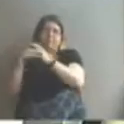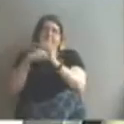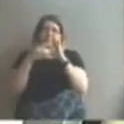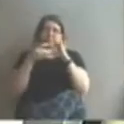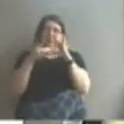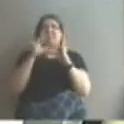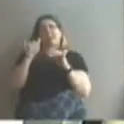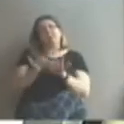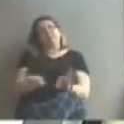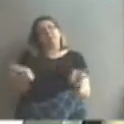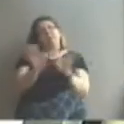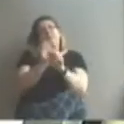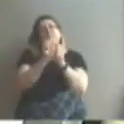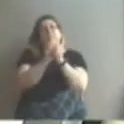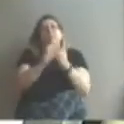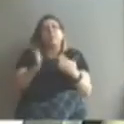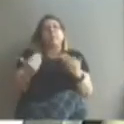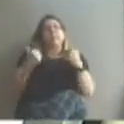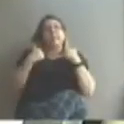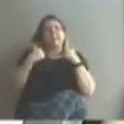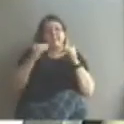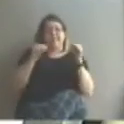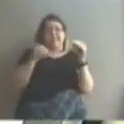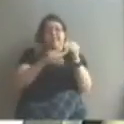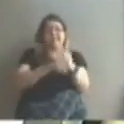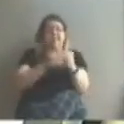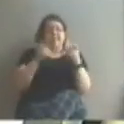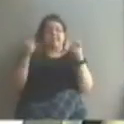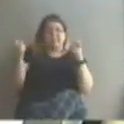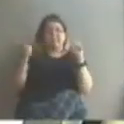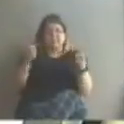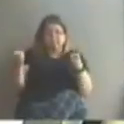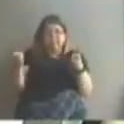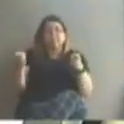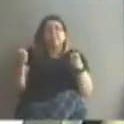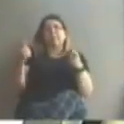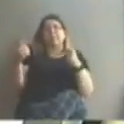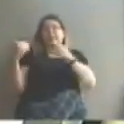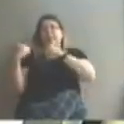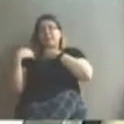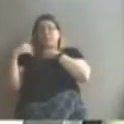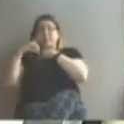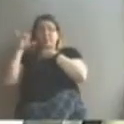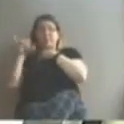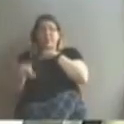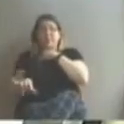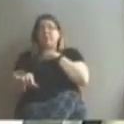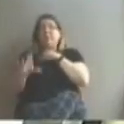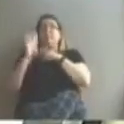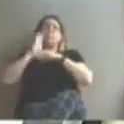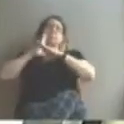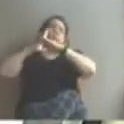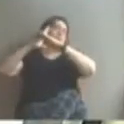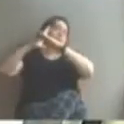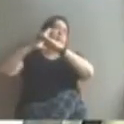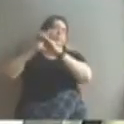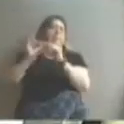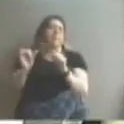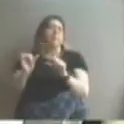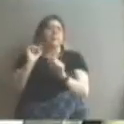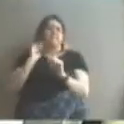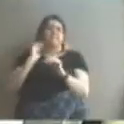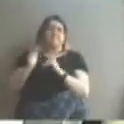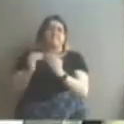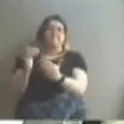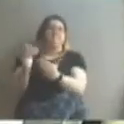is critical, but without having an office that governs and is accountable for that, it would hinder the district's ability to